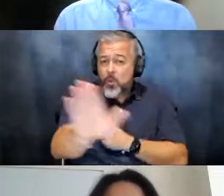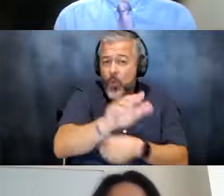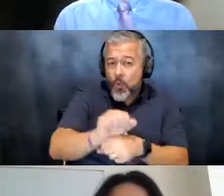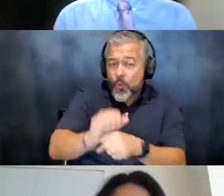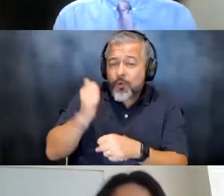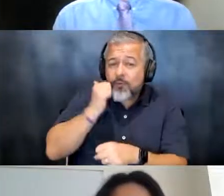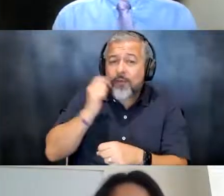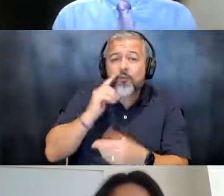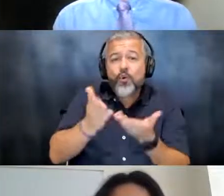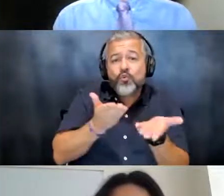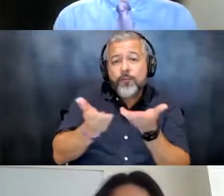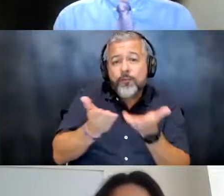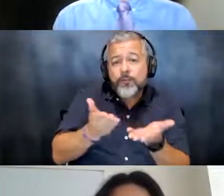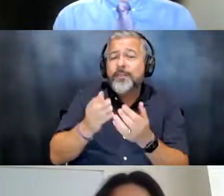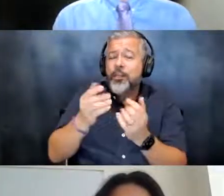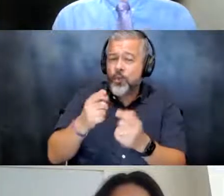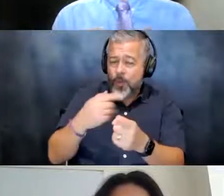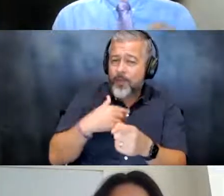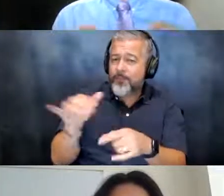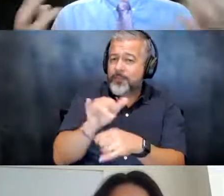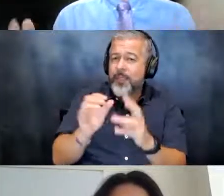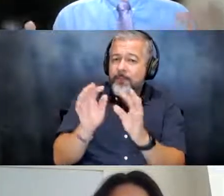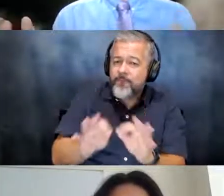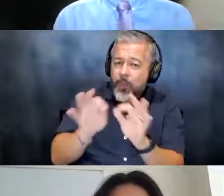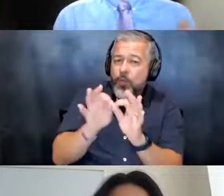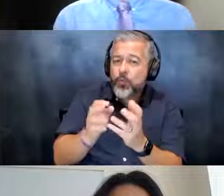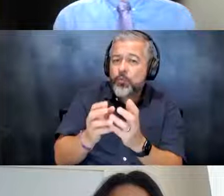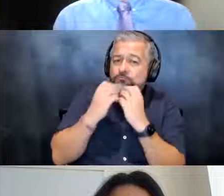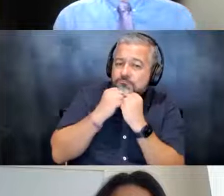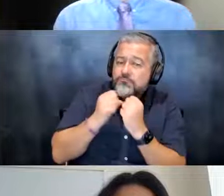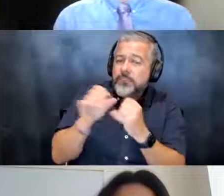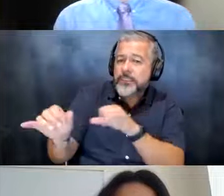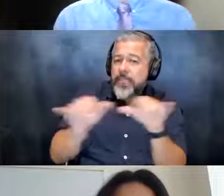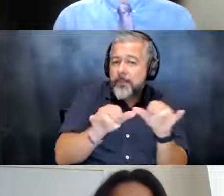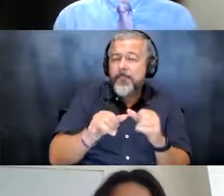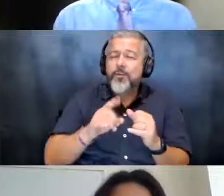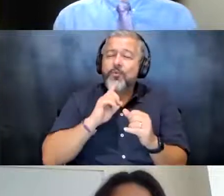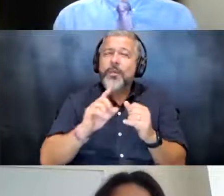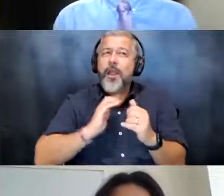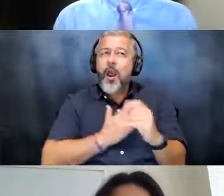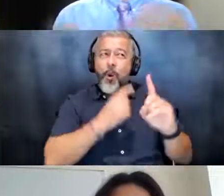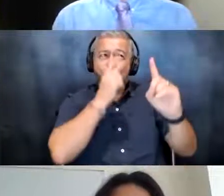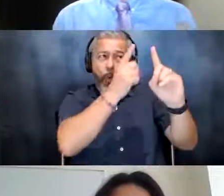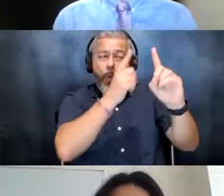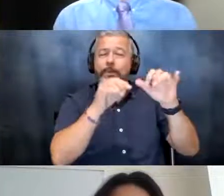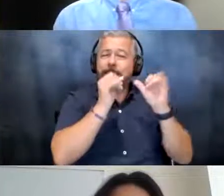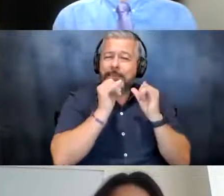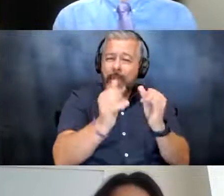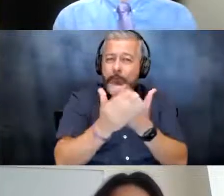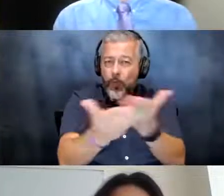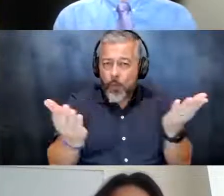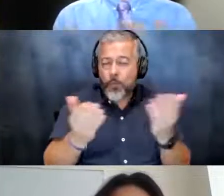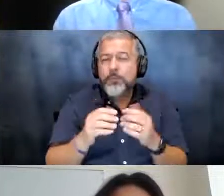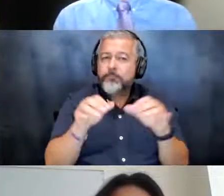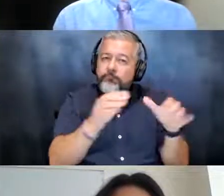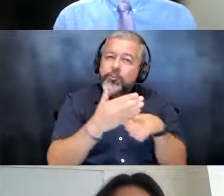that you provide. And so, it's kind of like shared goals that we have, and really looking to how